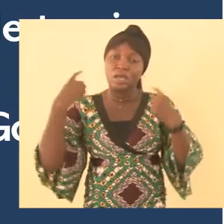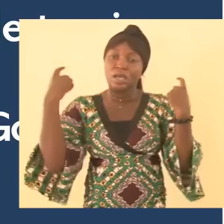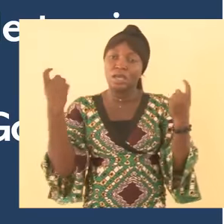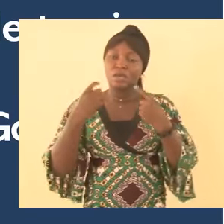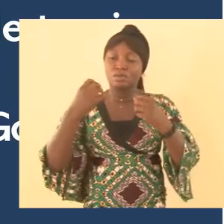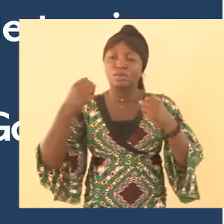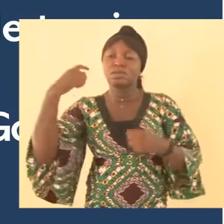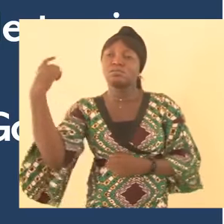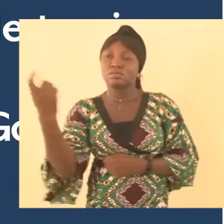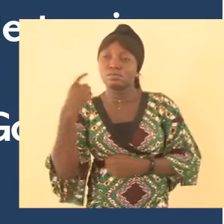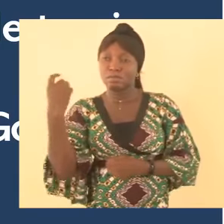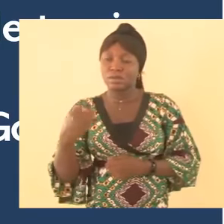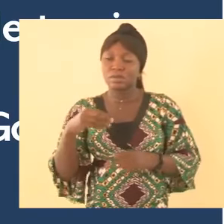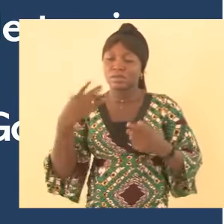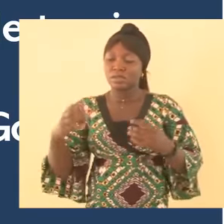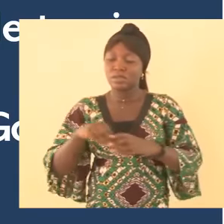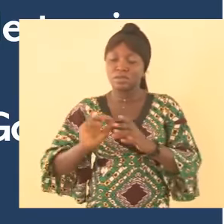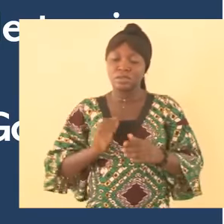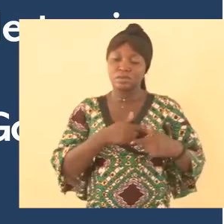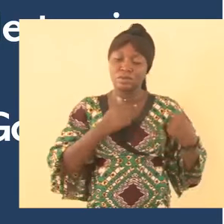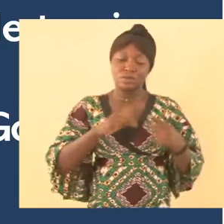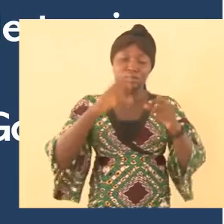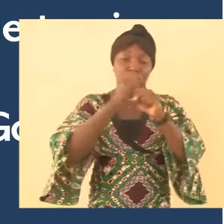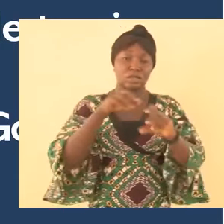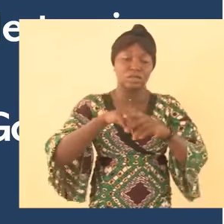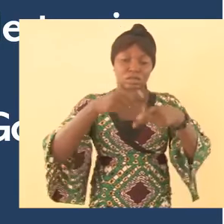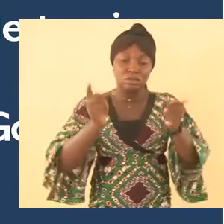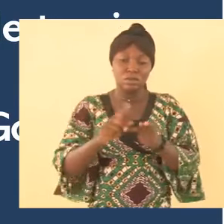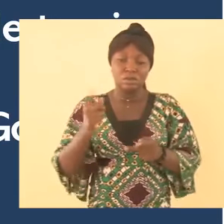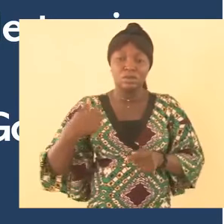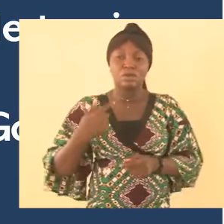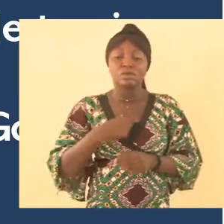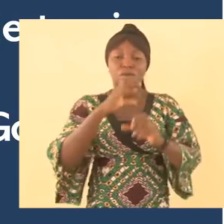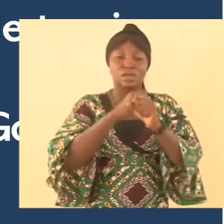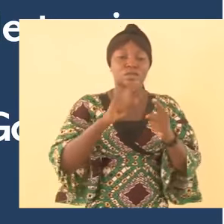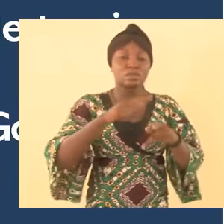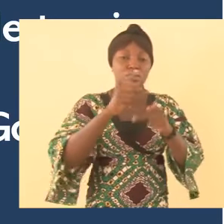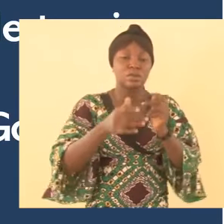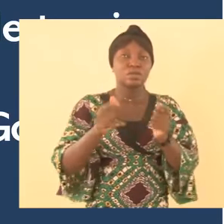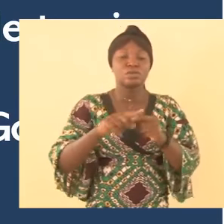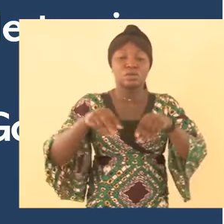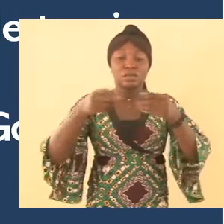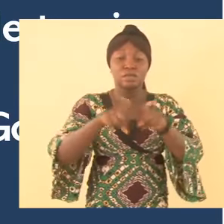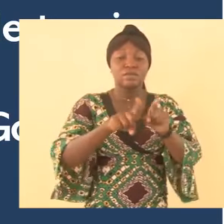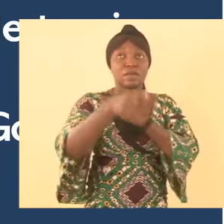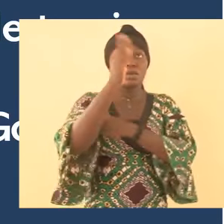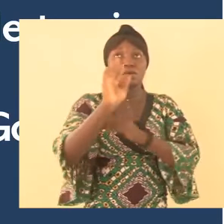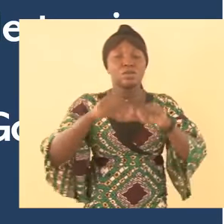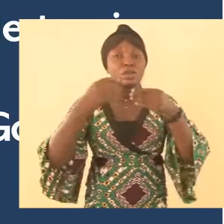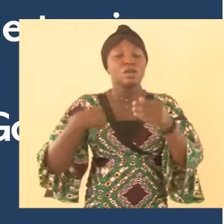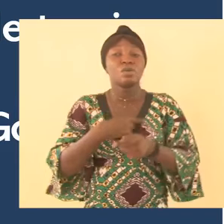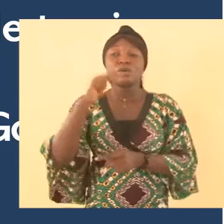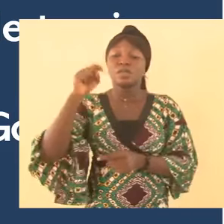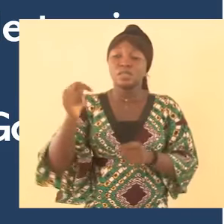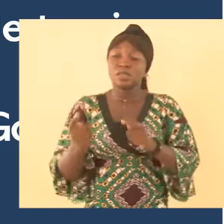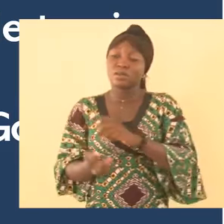conquer several indulgences in our hearts to get to the place where we are able to give like God gives. So we need transformation.